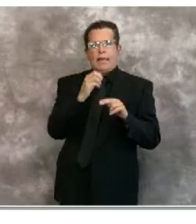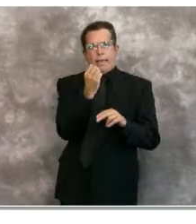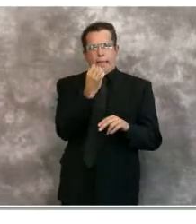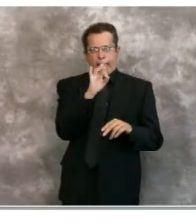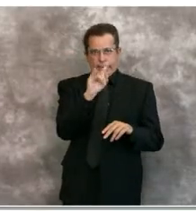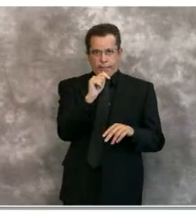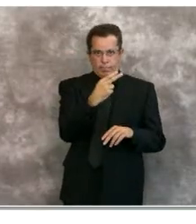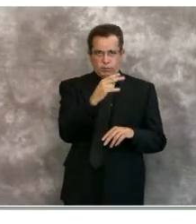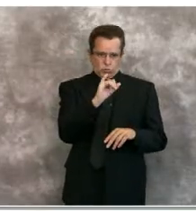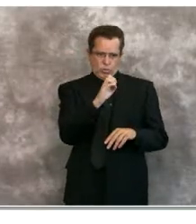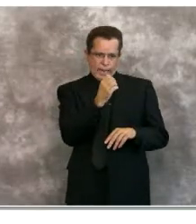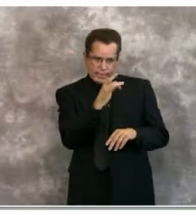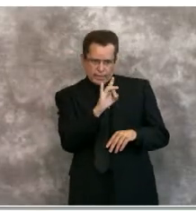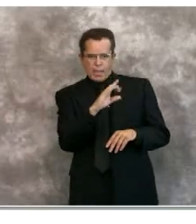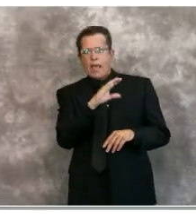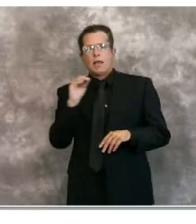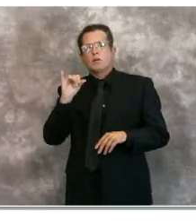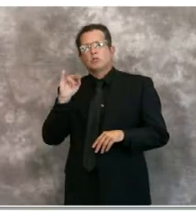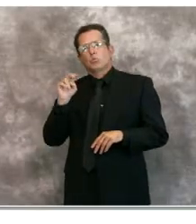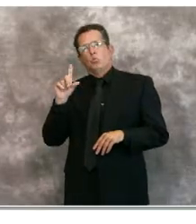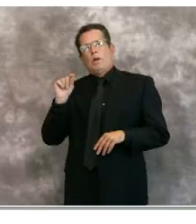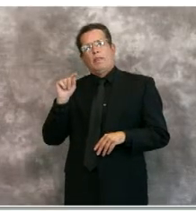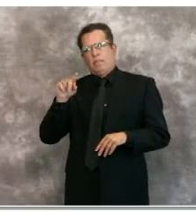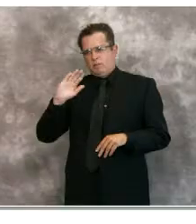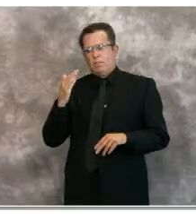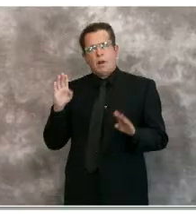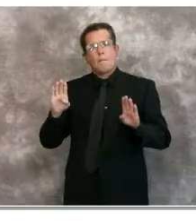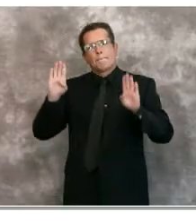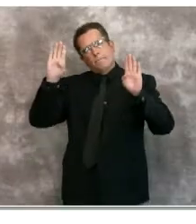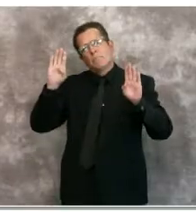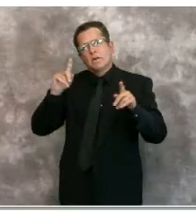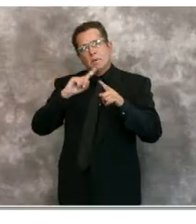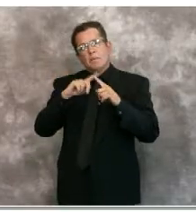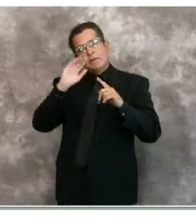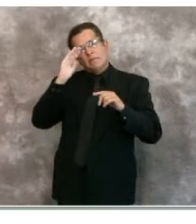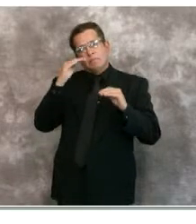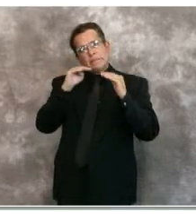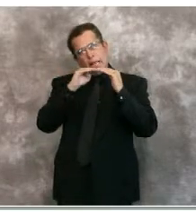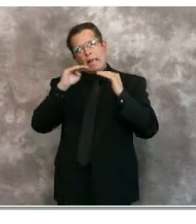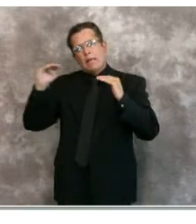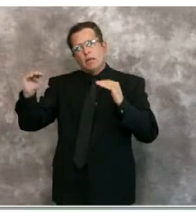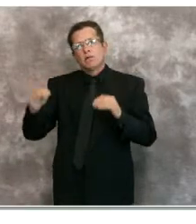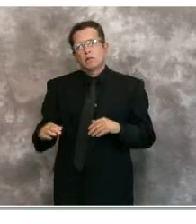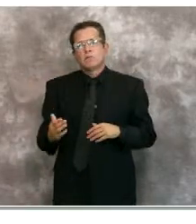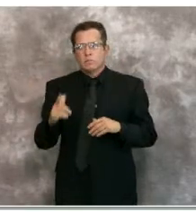the 20th, but again, holding steady. Next slide.